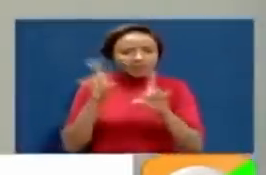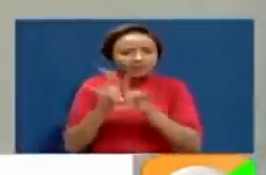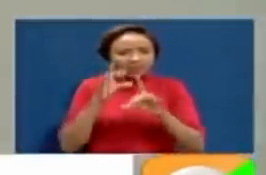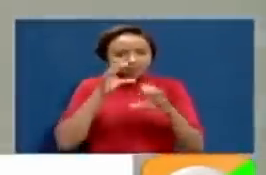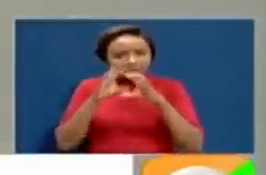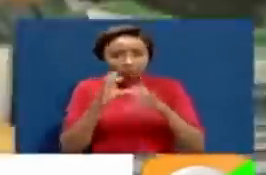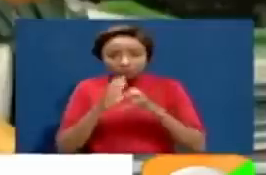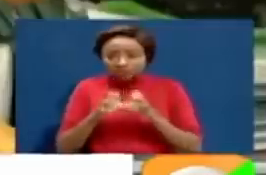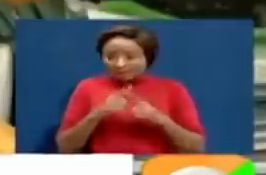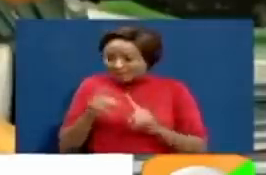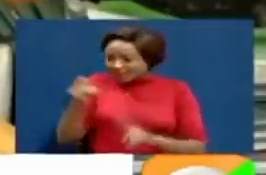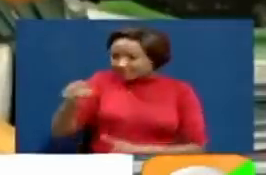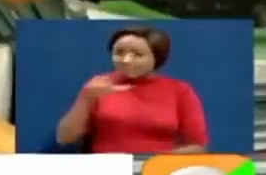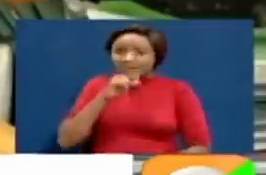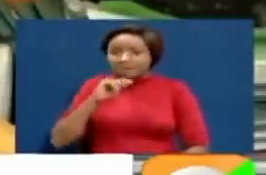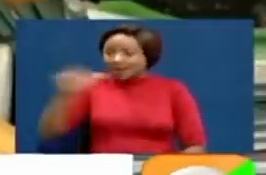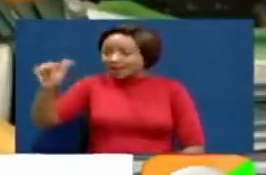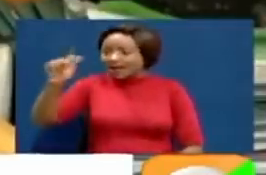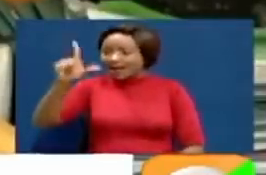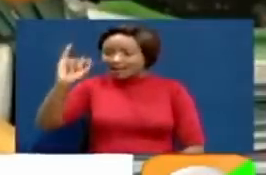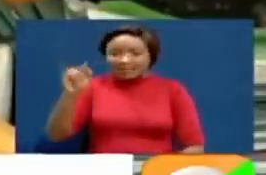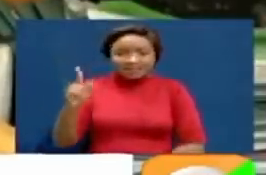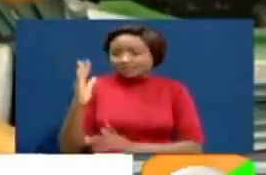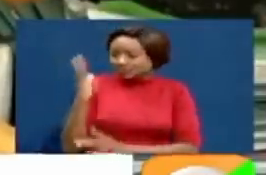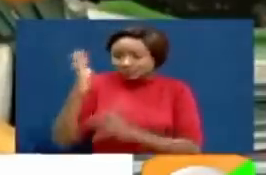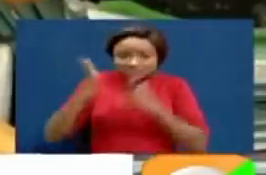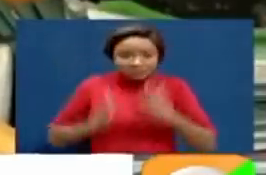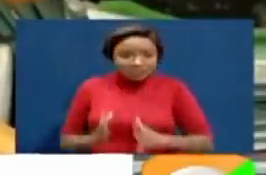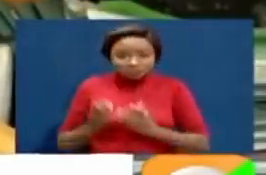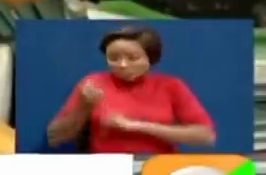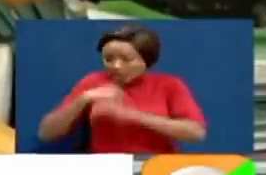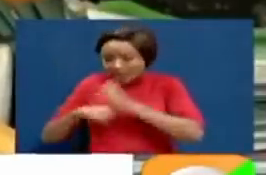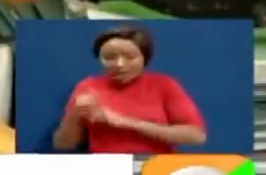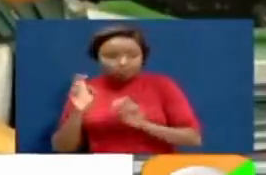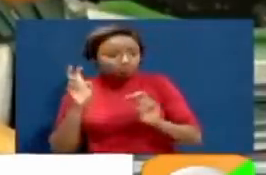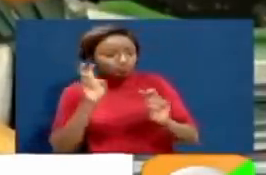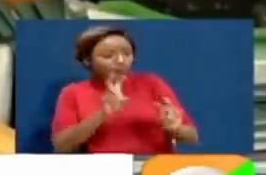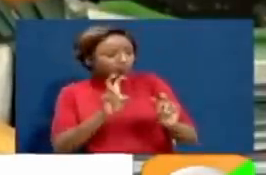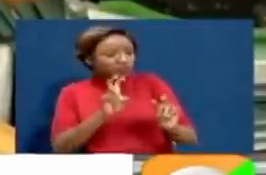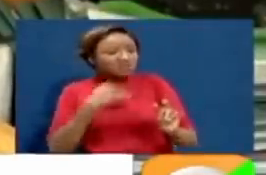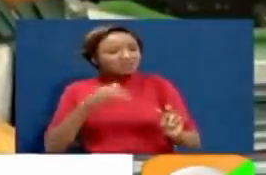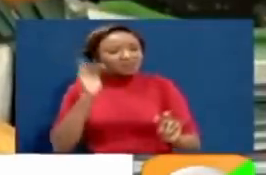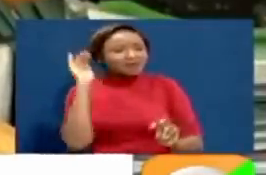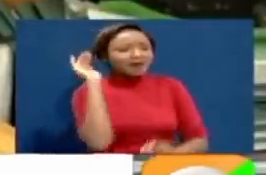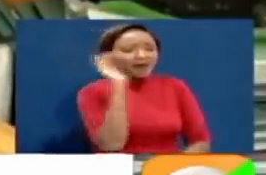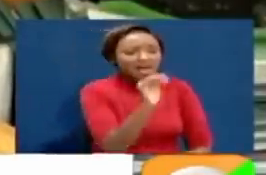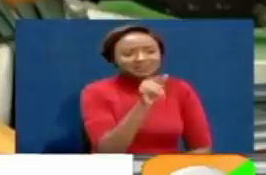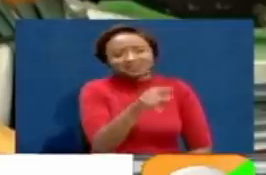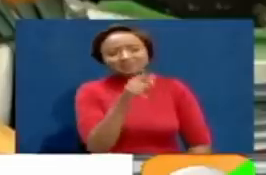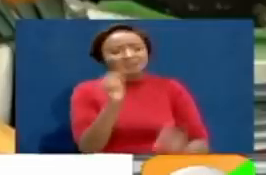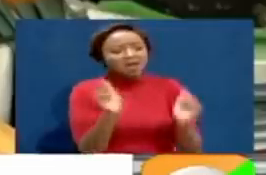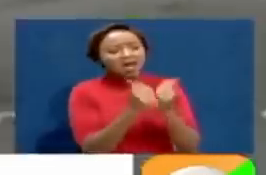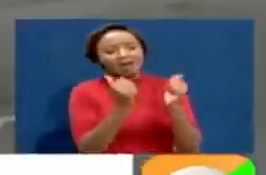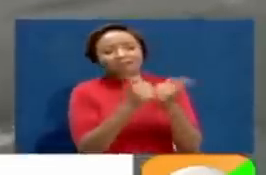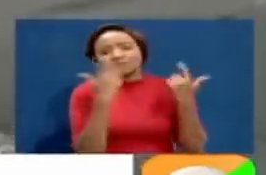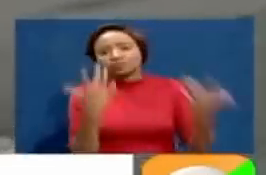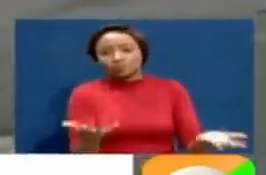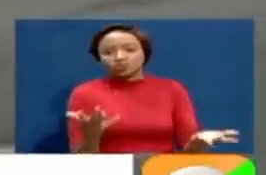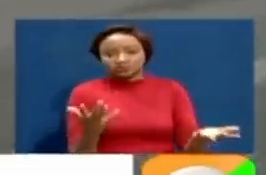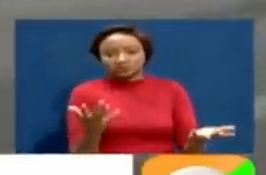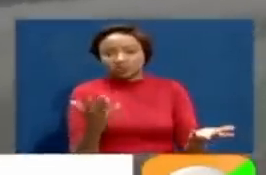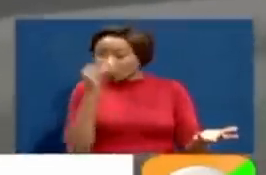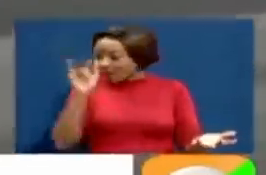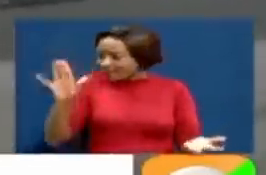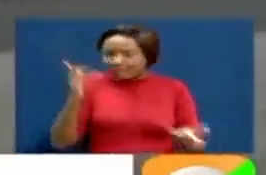trained security person, he had no obligation other than to be more interested in what was going on.